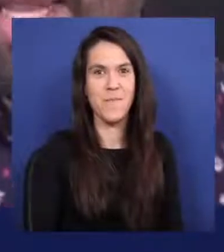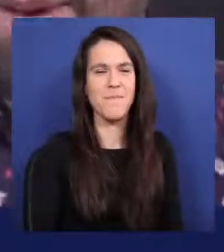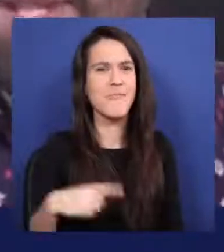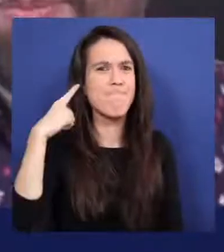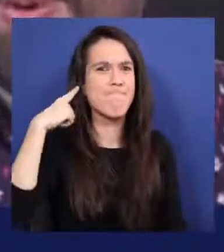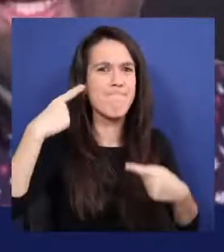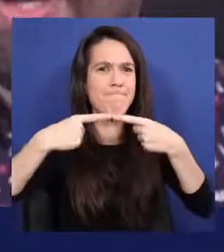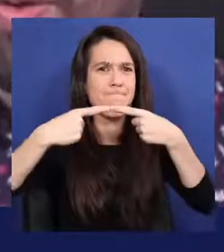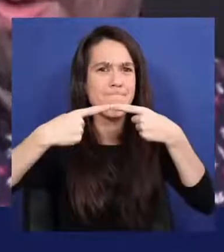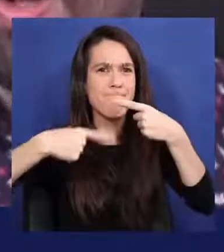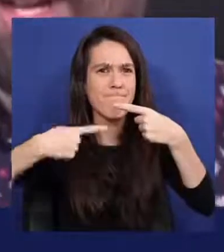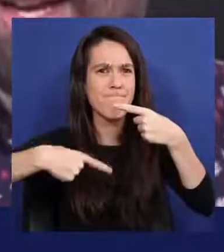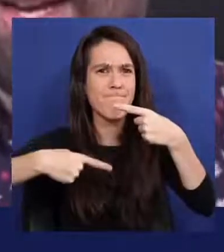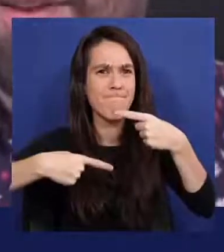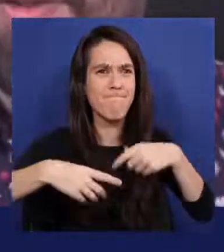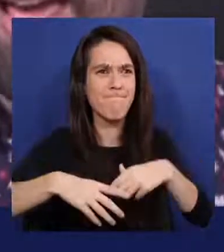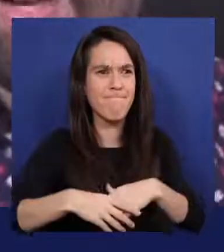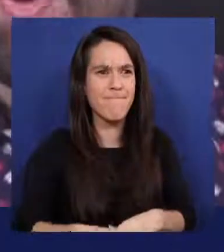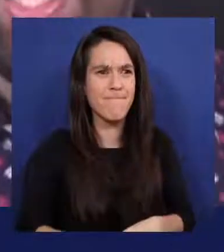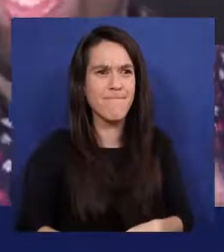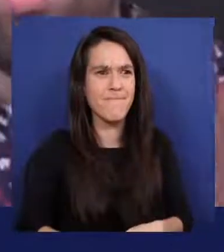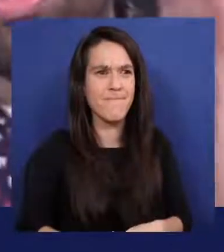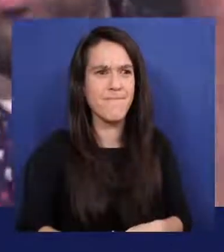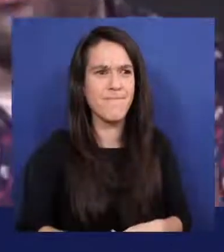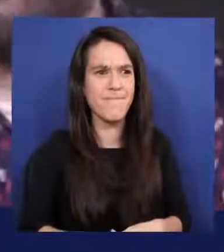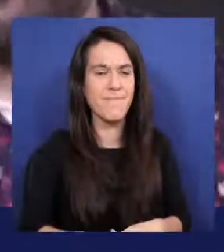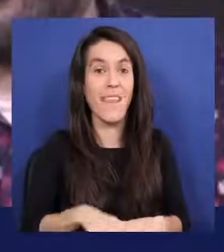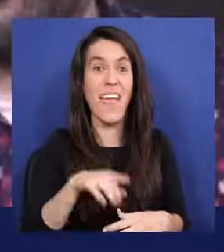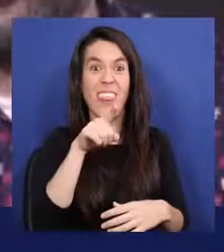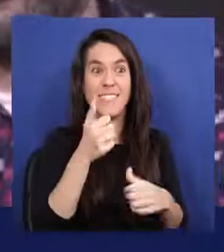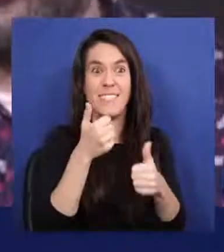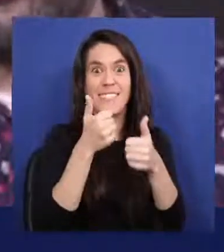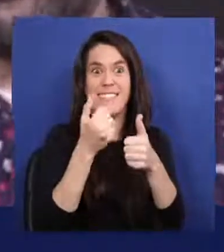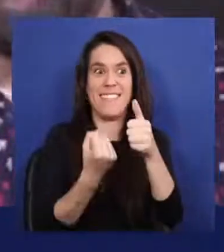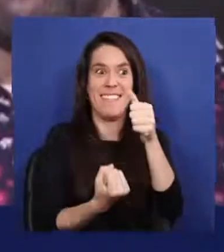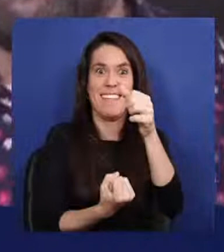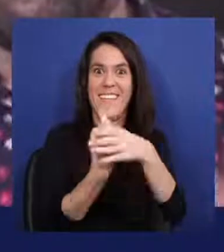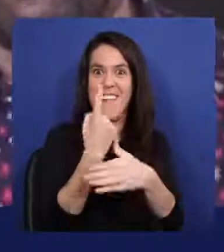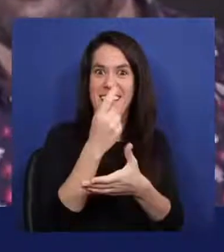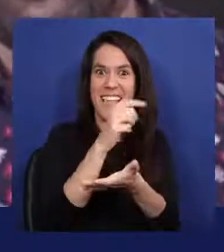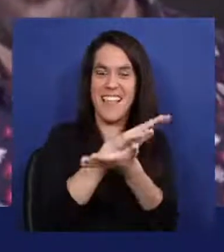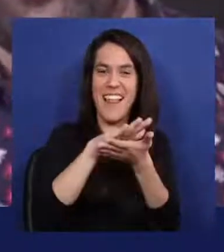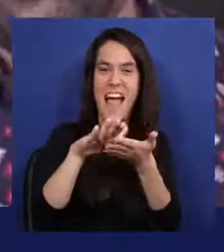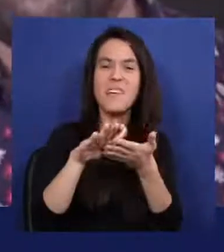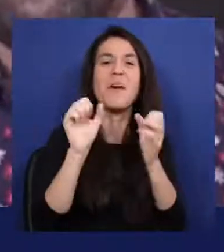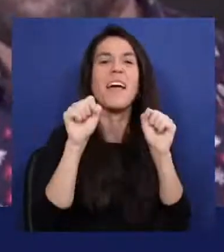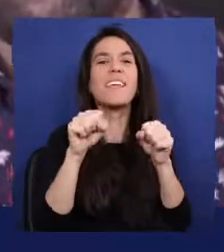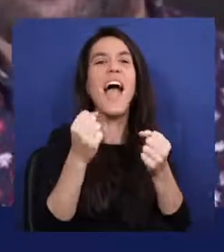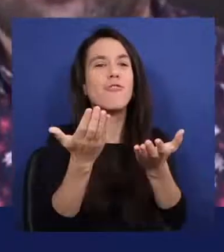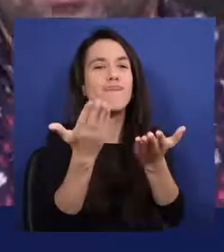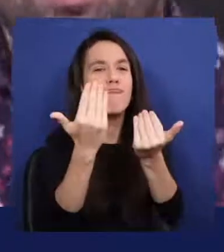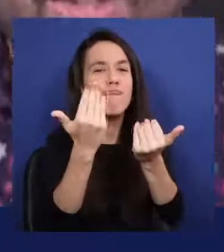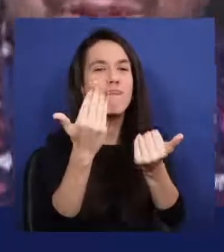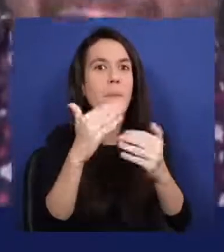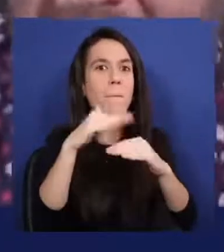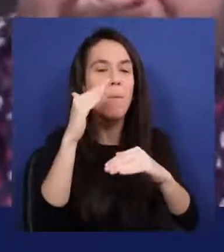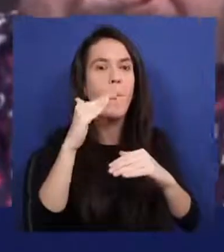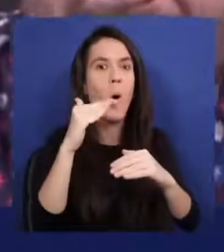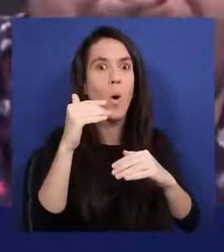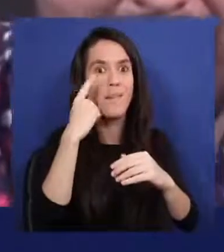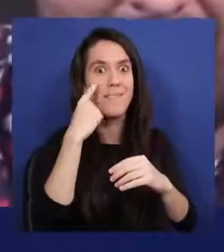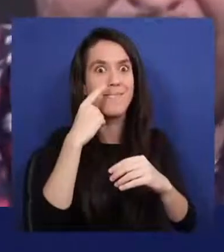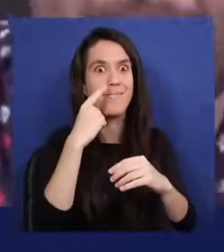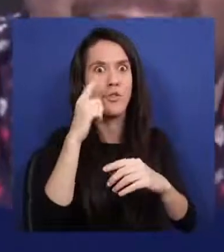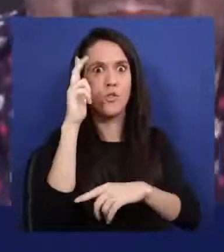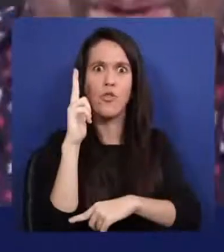Yeah, I mean, that was a pretty cool event. But here's a question for you. Tell us about your journey into getting into AI.